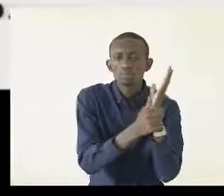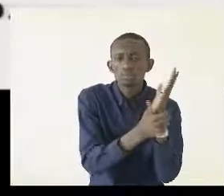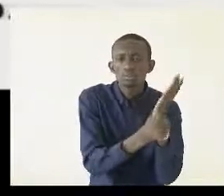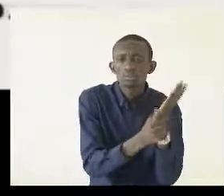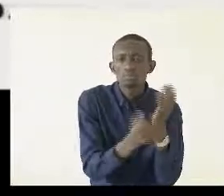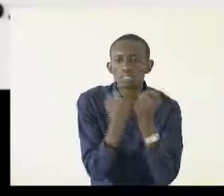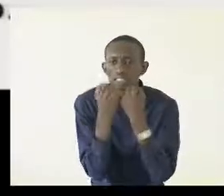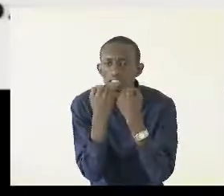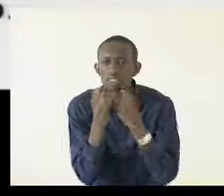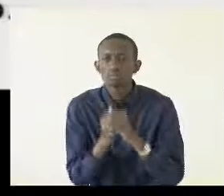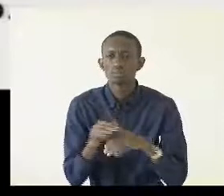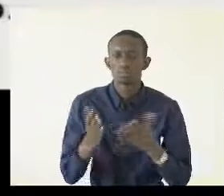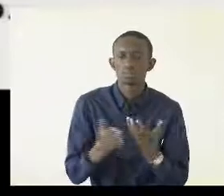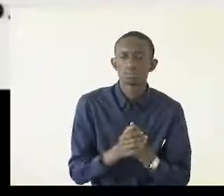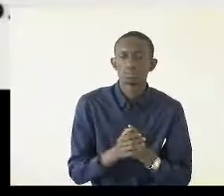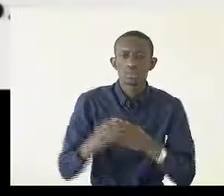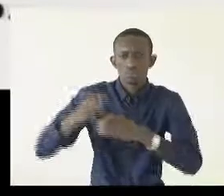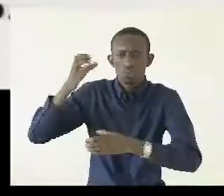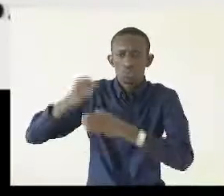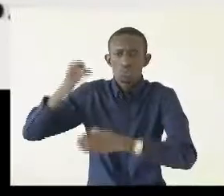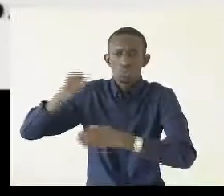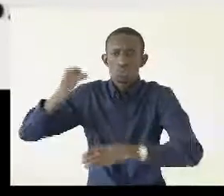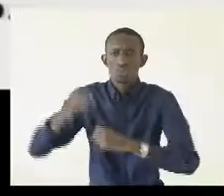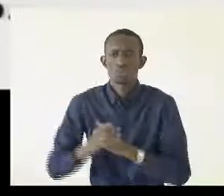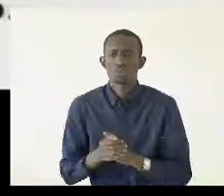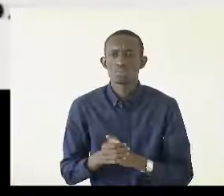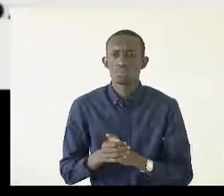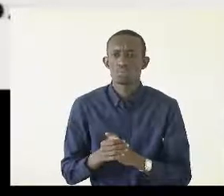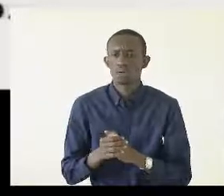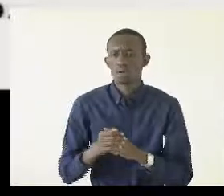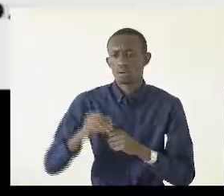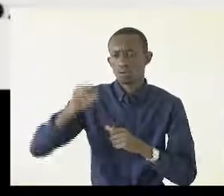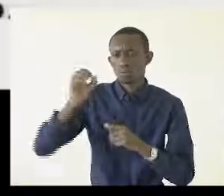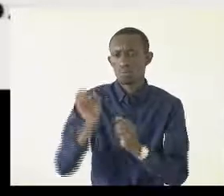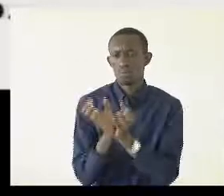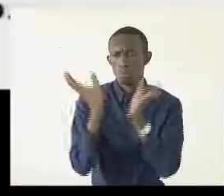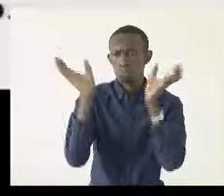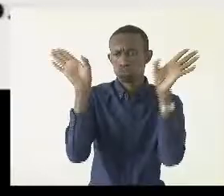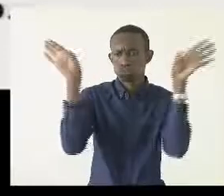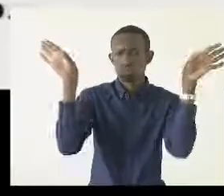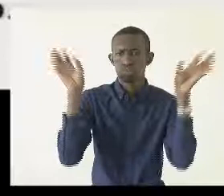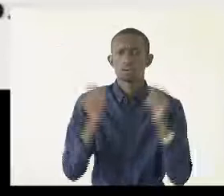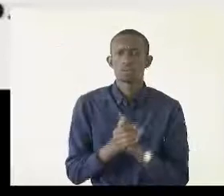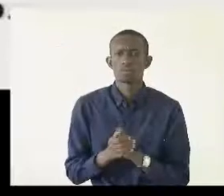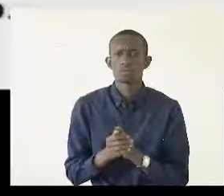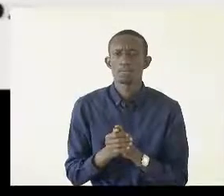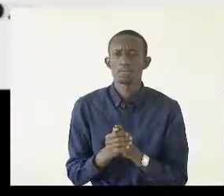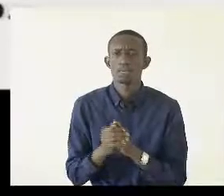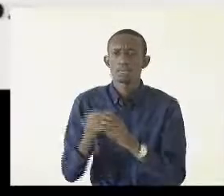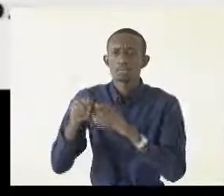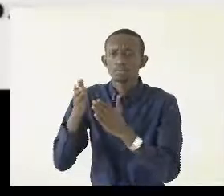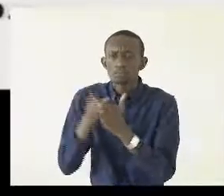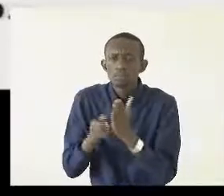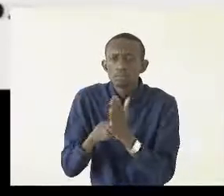onion. Those are examples of monocots. And when we talk about dicots, or plants which have two